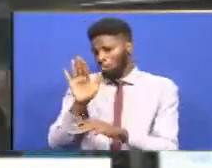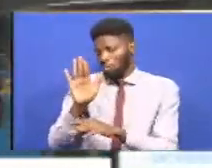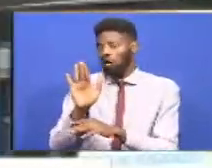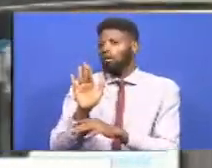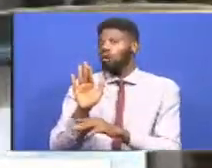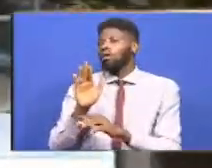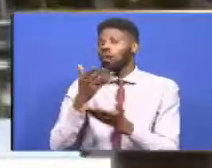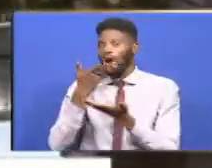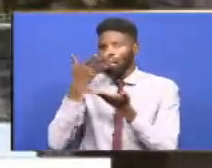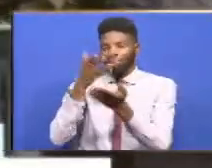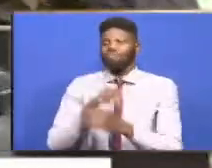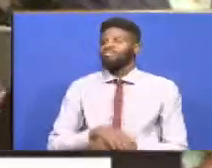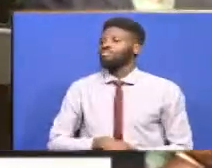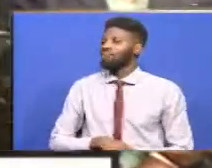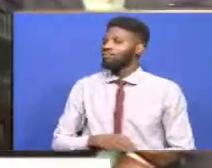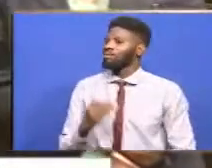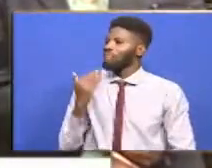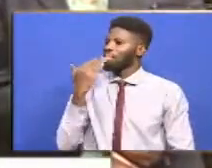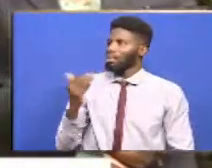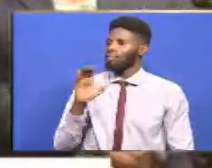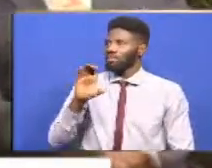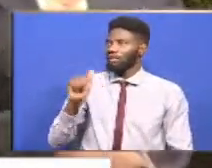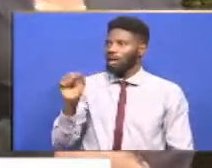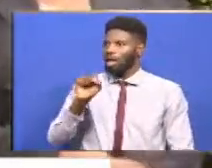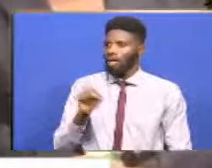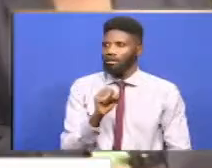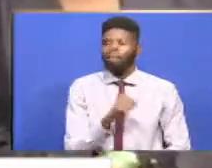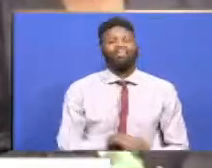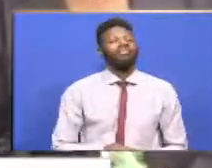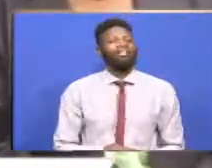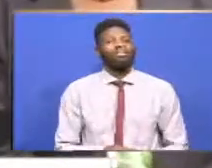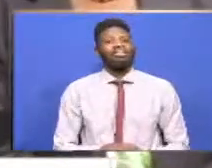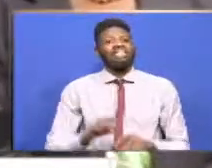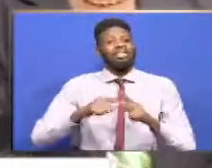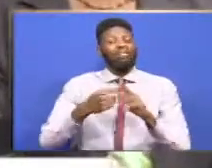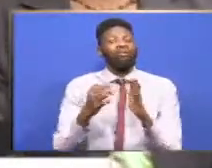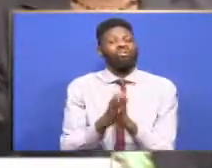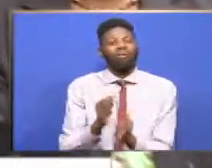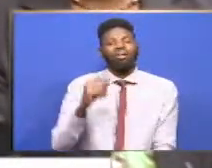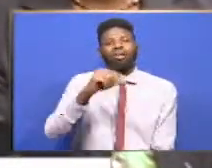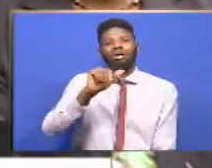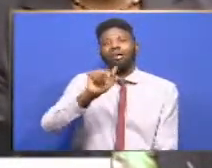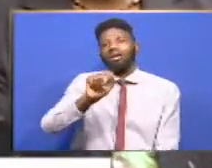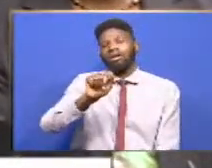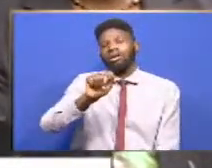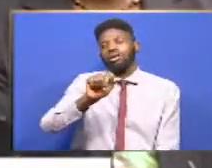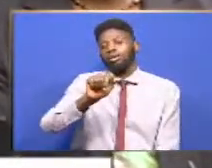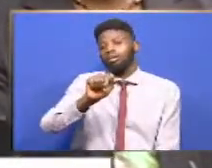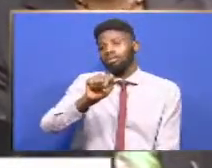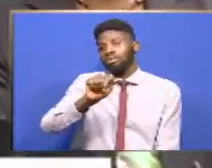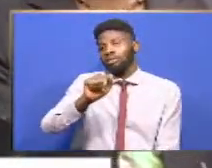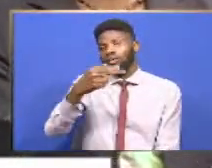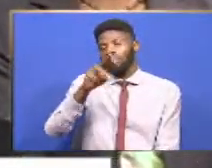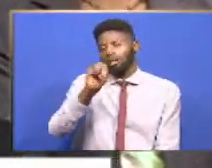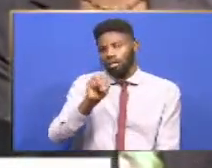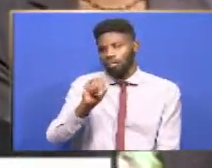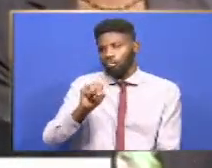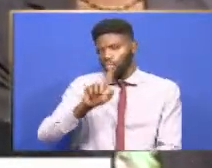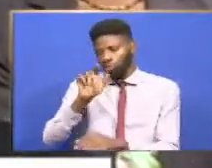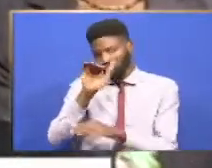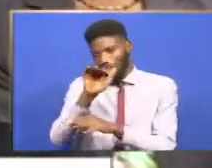DG. Thanks, Waziri. Let me start by Graham, who asked a question about modeling